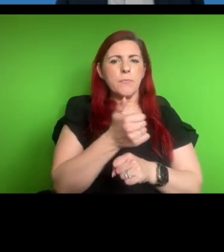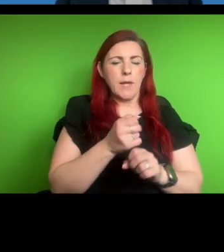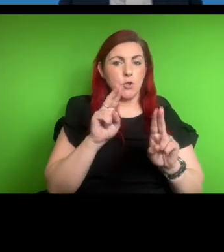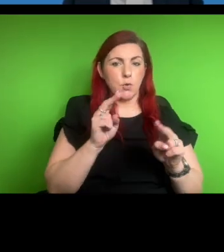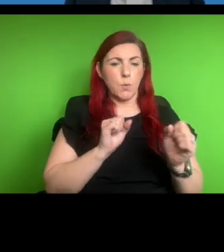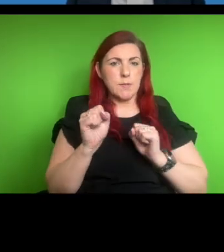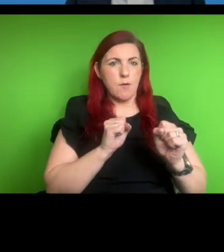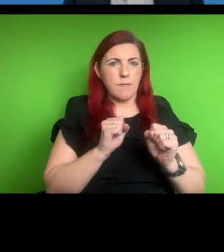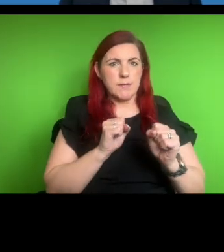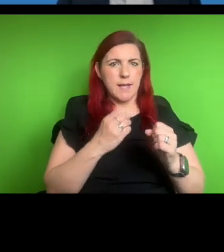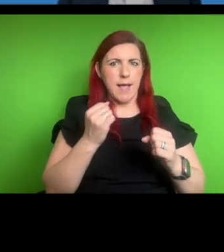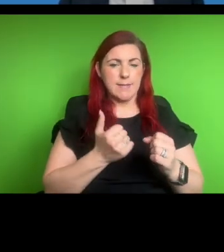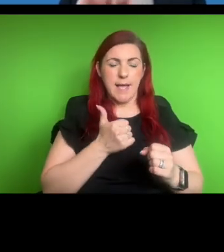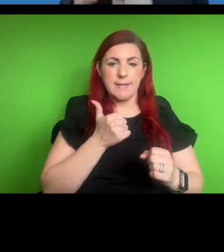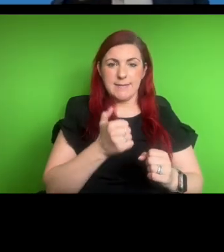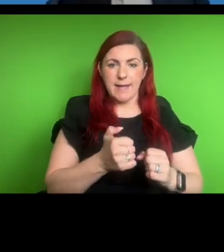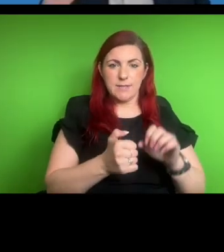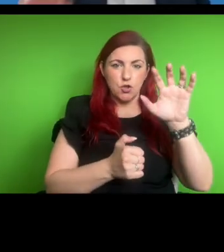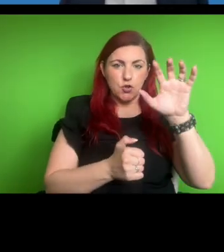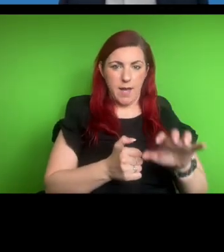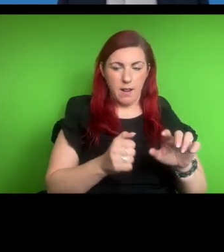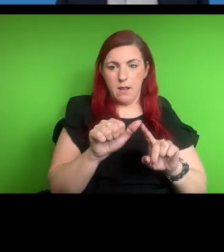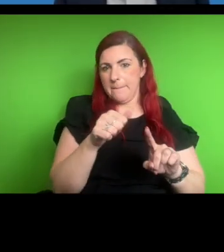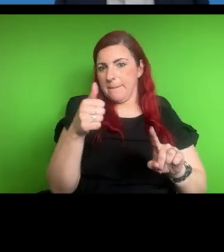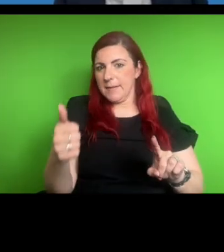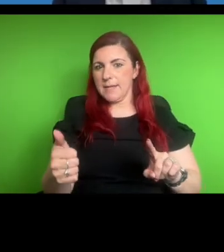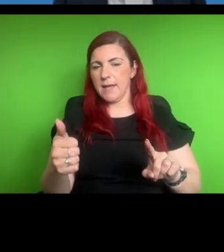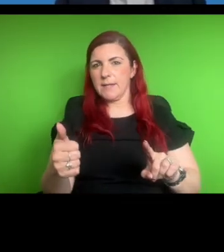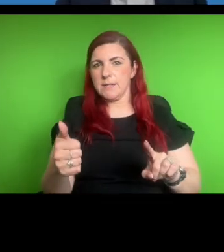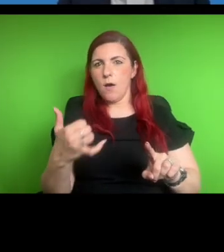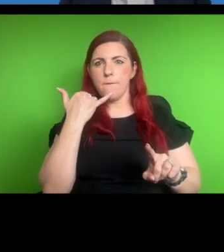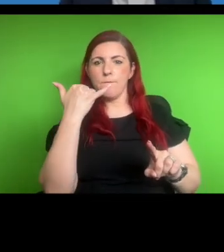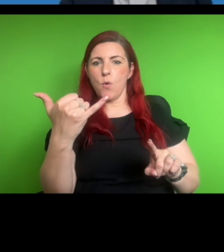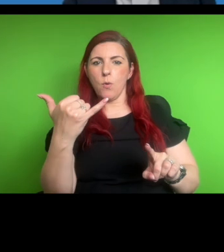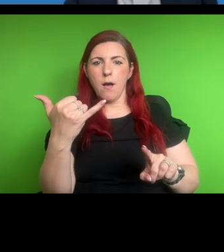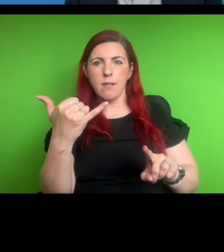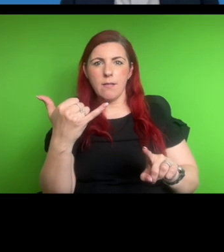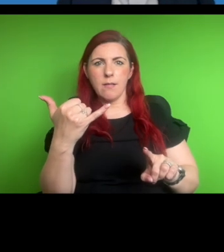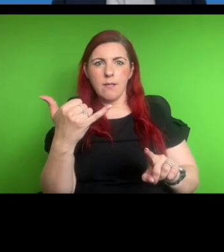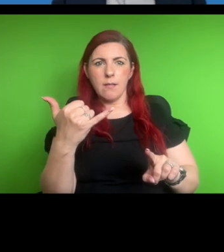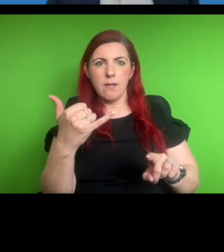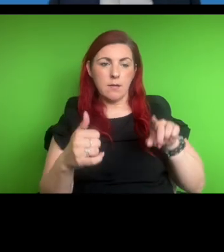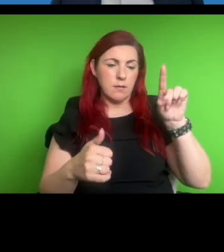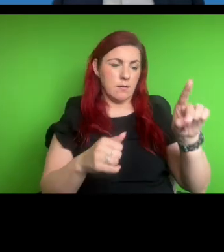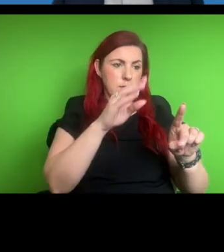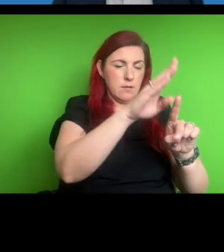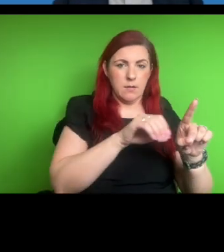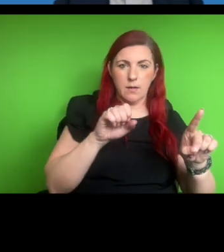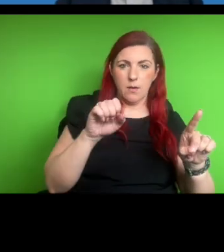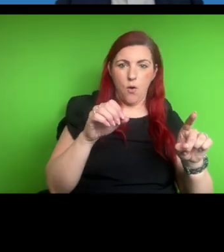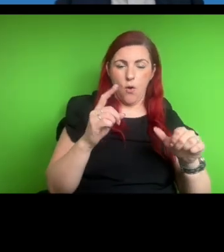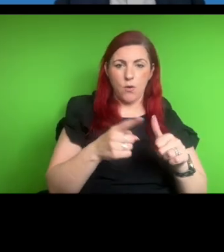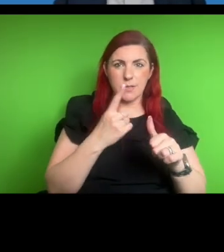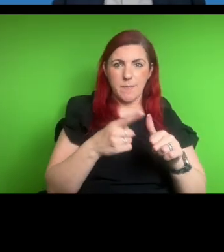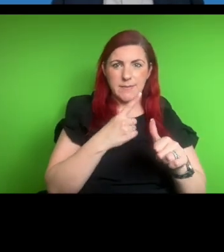a mobile voice call. The text is transmitted instantly over a voice call channel, and